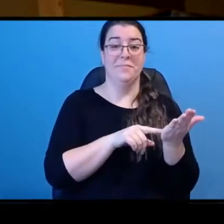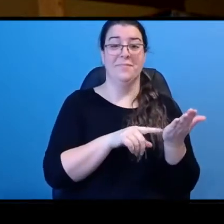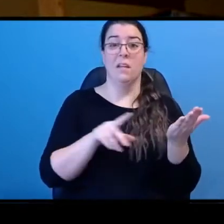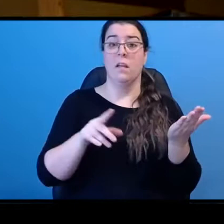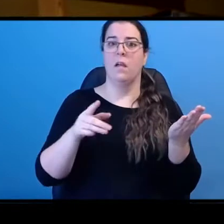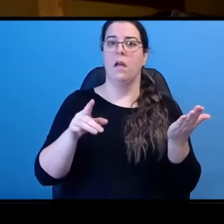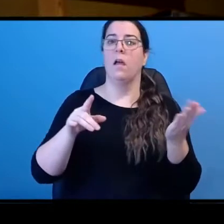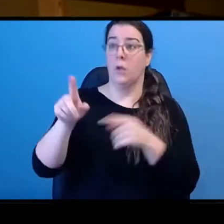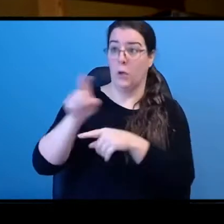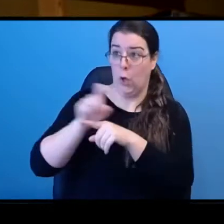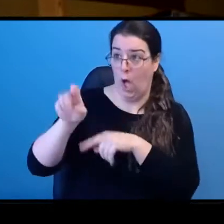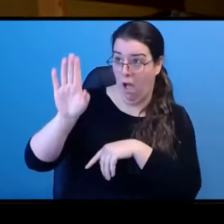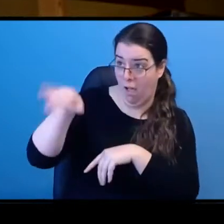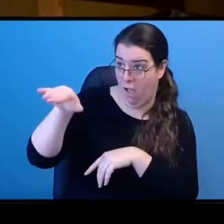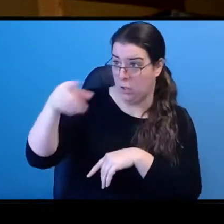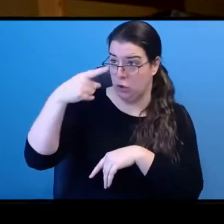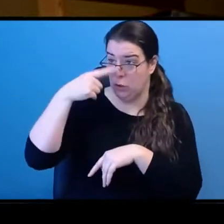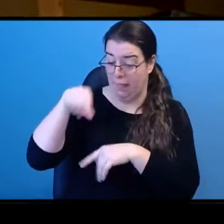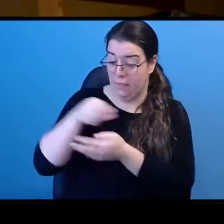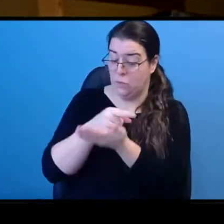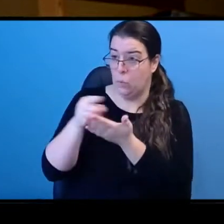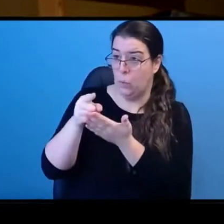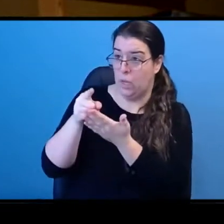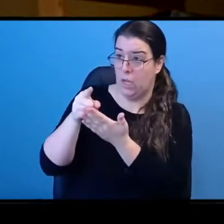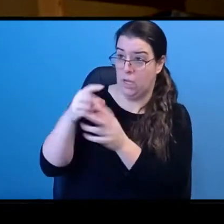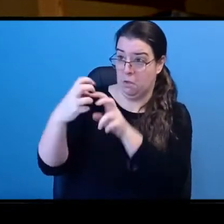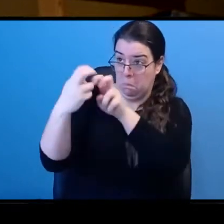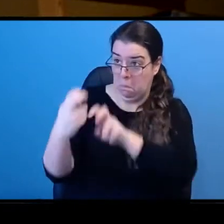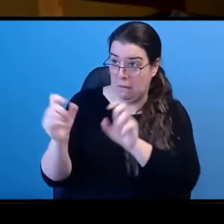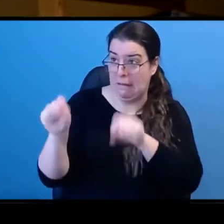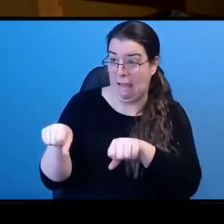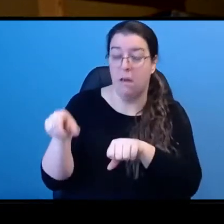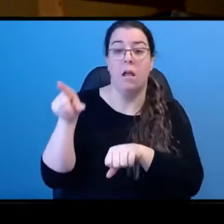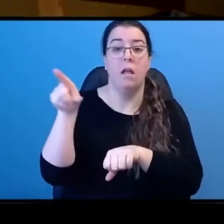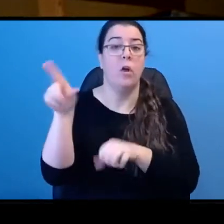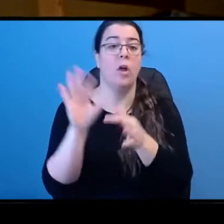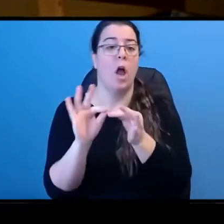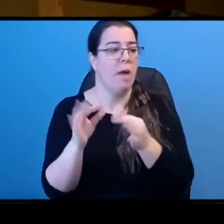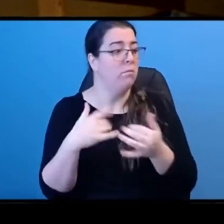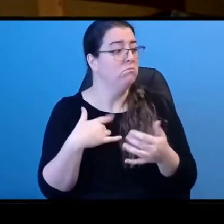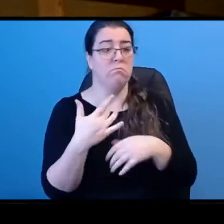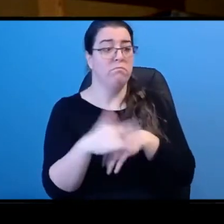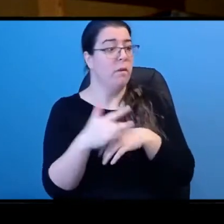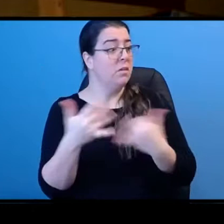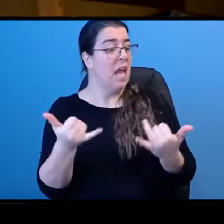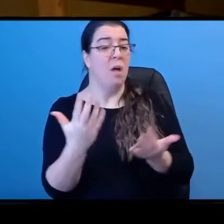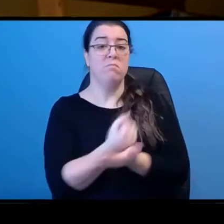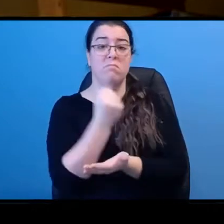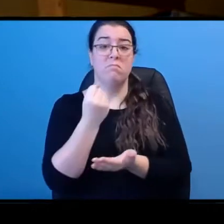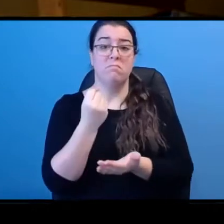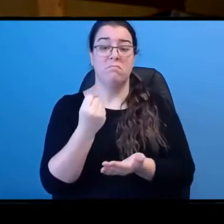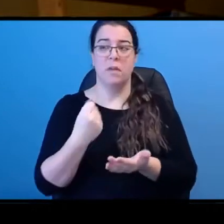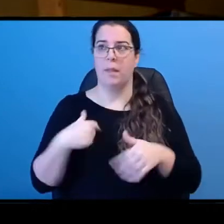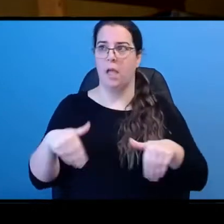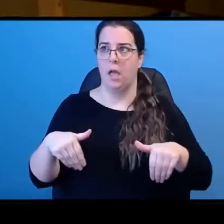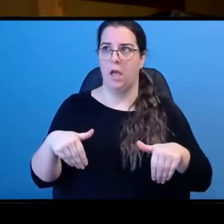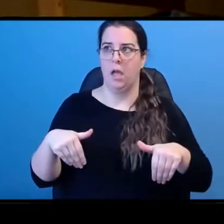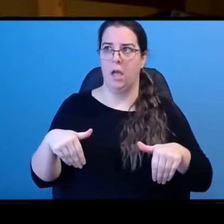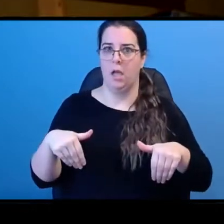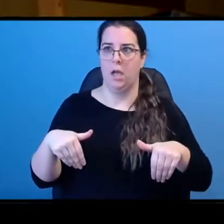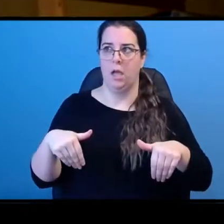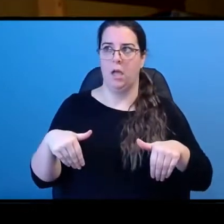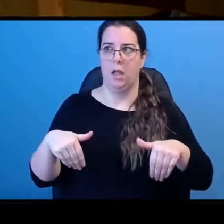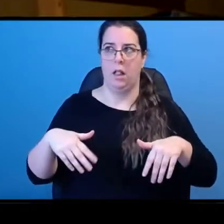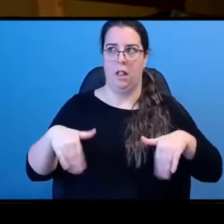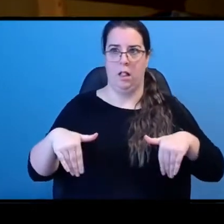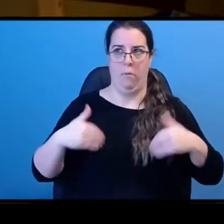we meet later this week, blah, blah, blah," and the program officer says, "Actually, I'm free right now." And I'm like, "Oh, okay, well,